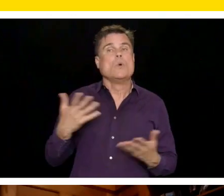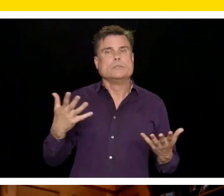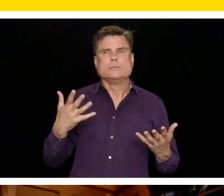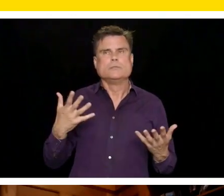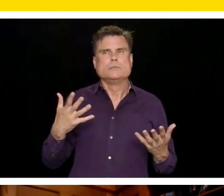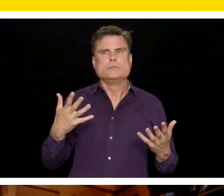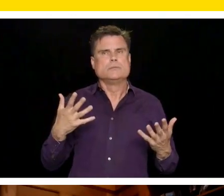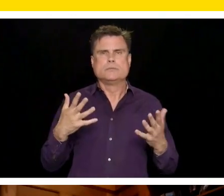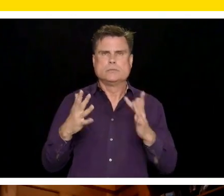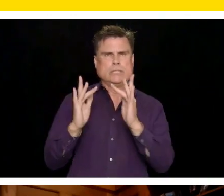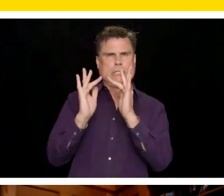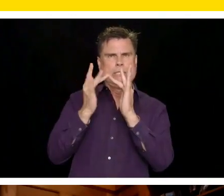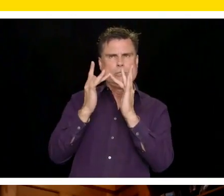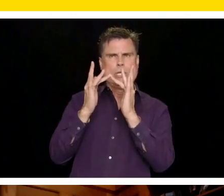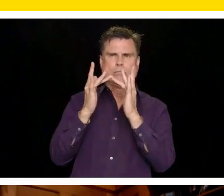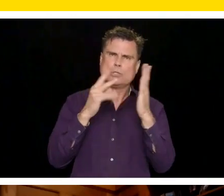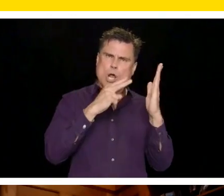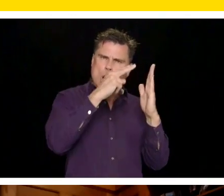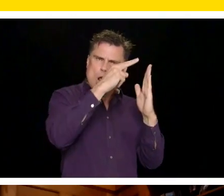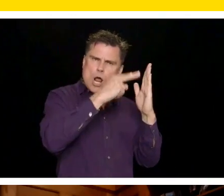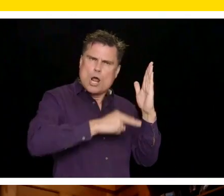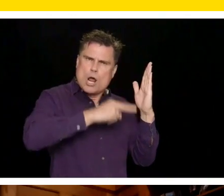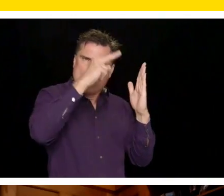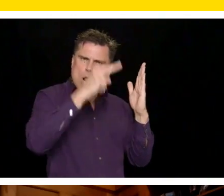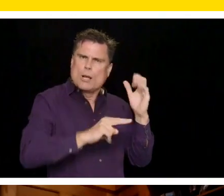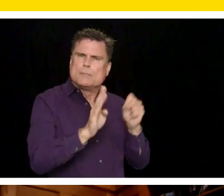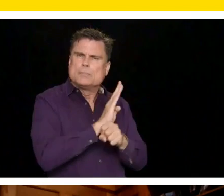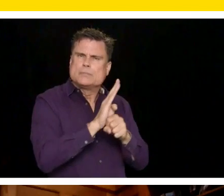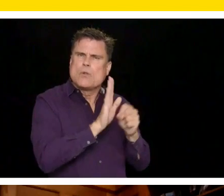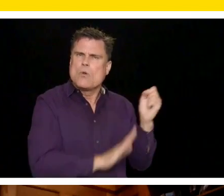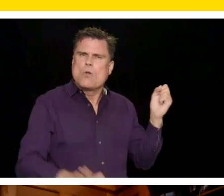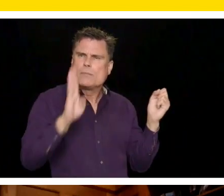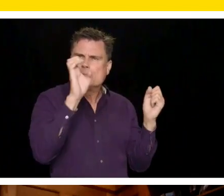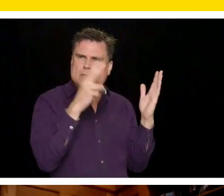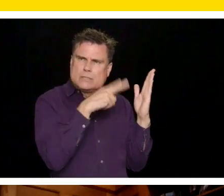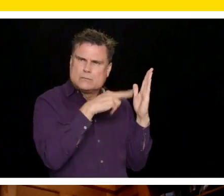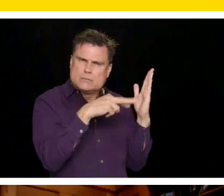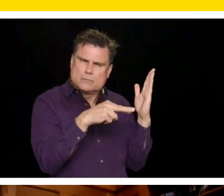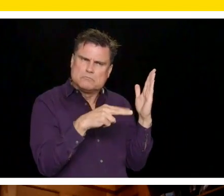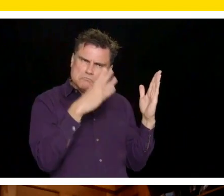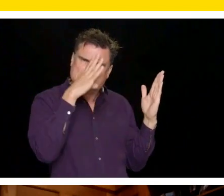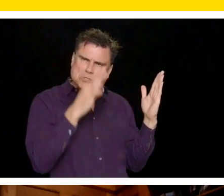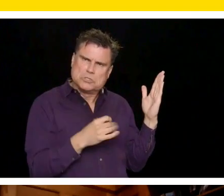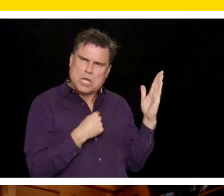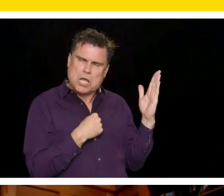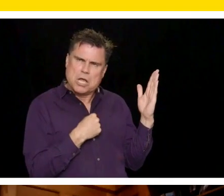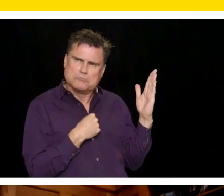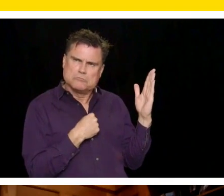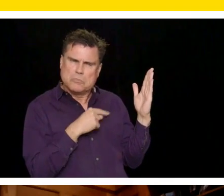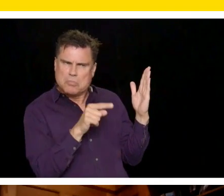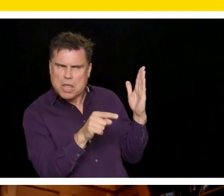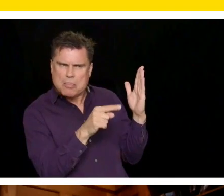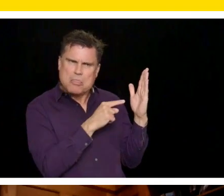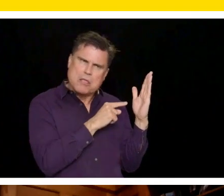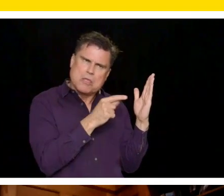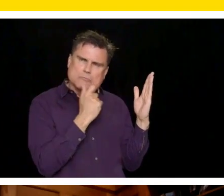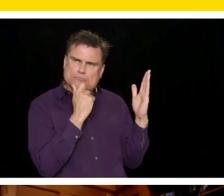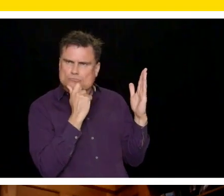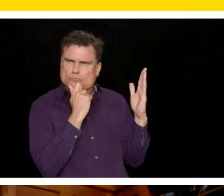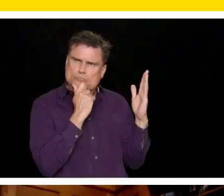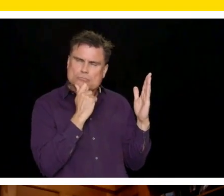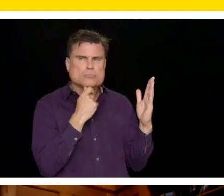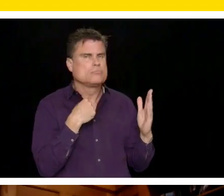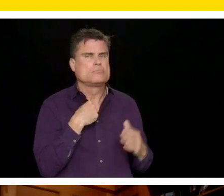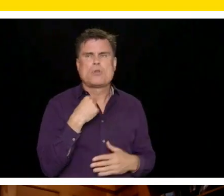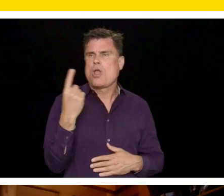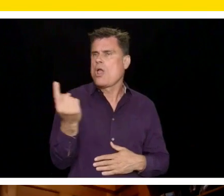how awesome that website is. So please support your local businesses. There's some tools to help you do it. And that marketplace, fantastic. It's